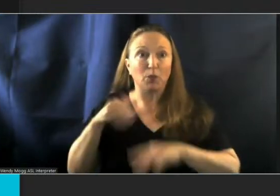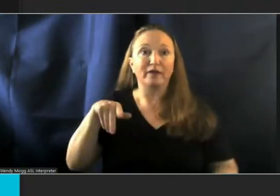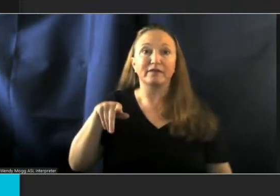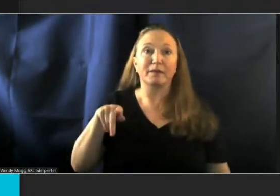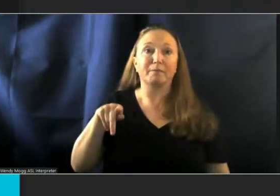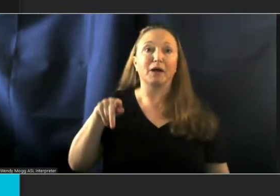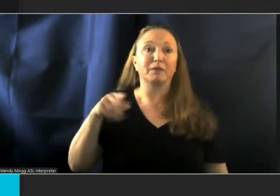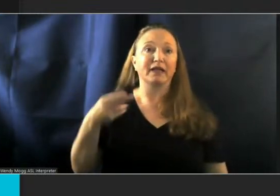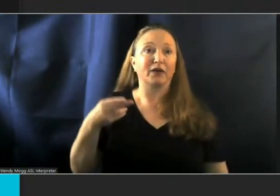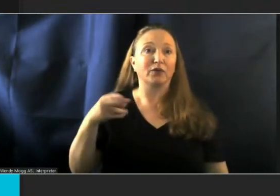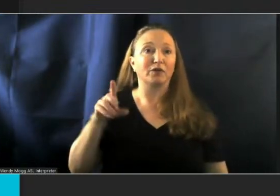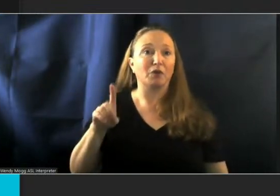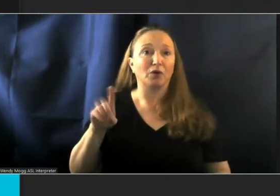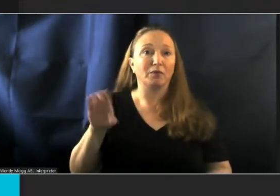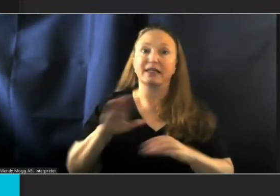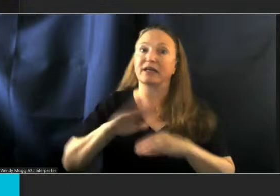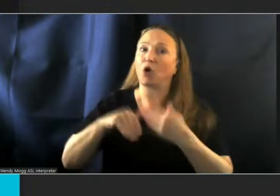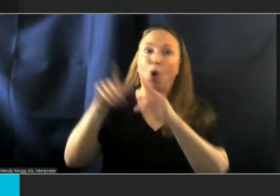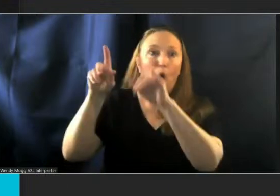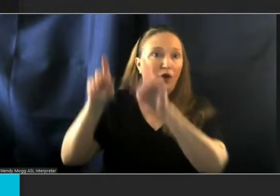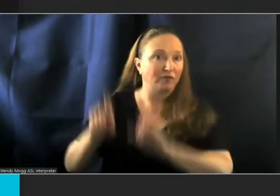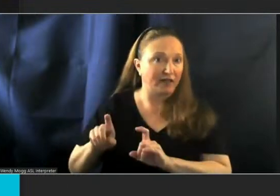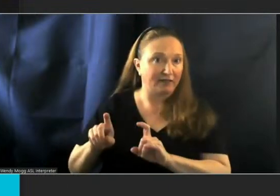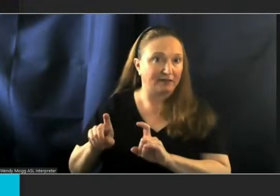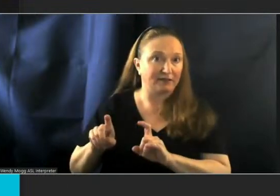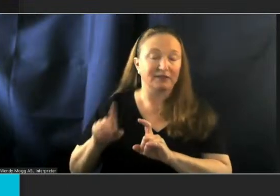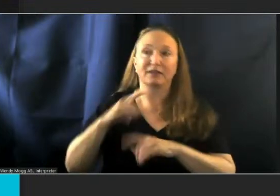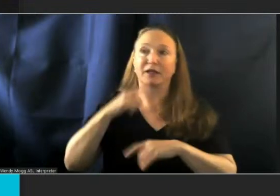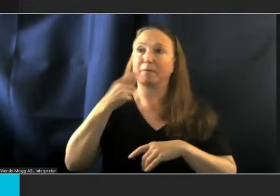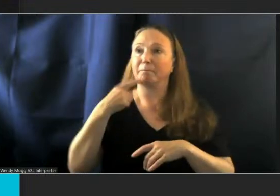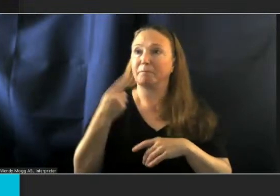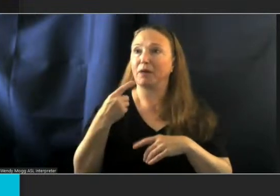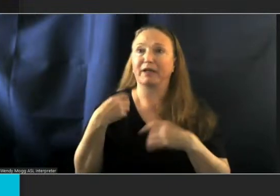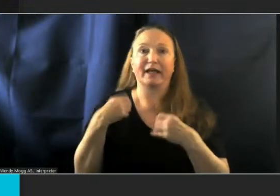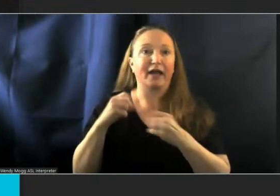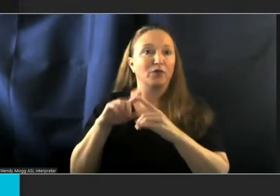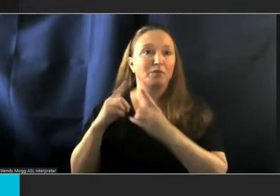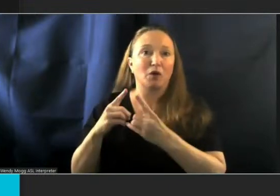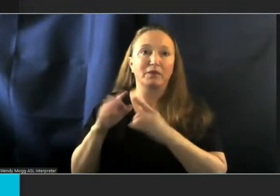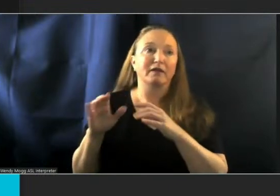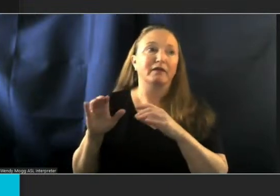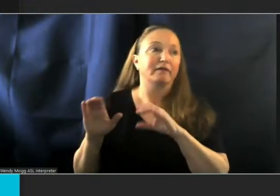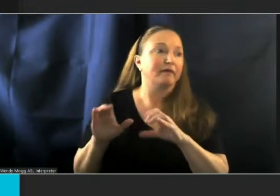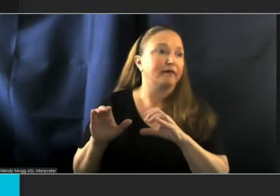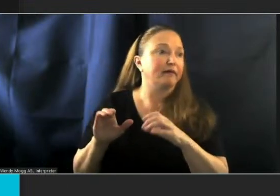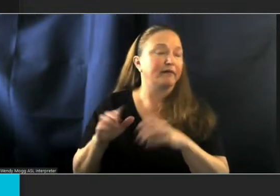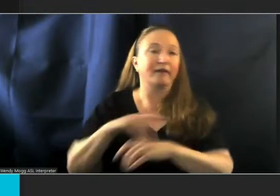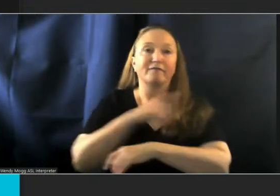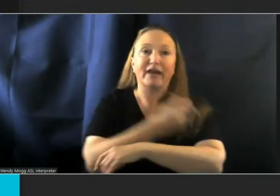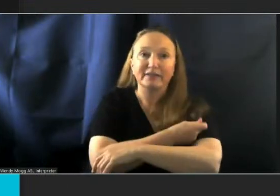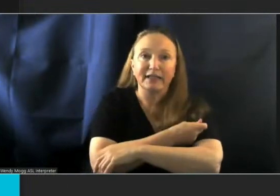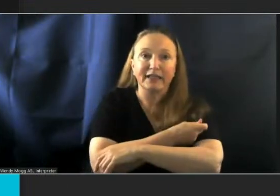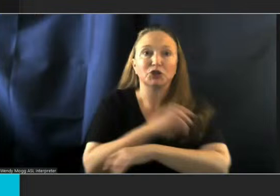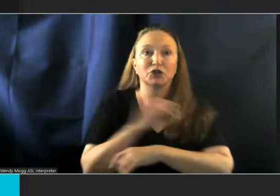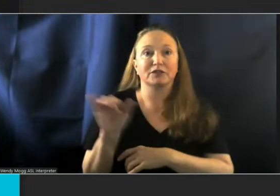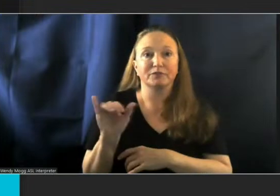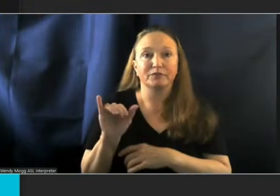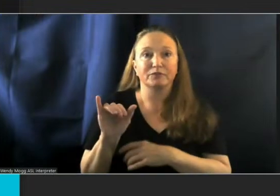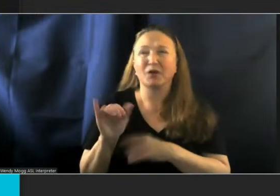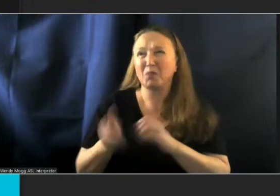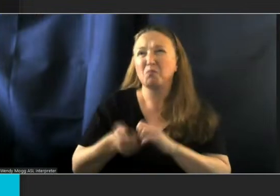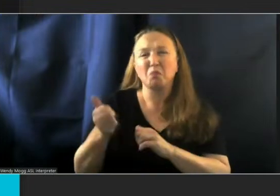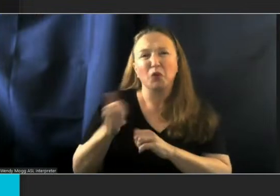did all of the testing. And it was the Public Health Department that did the vaccinations as well, the vast majority